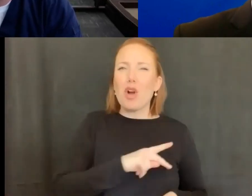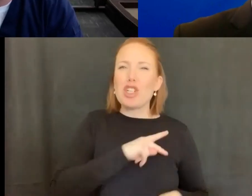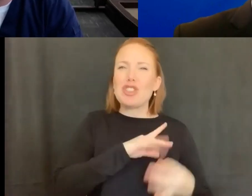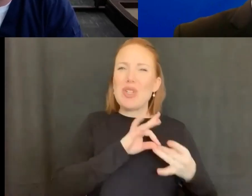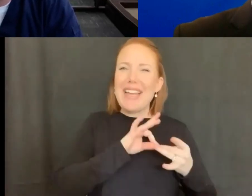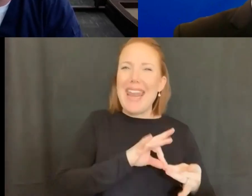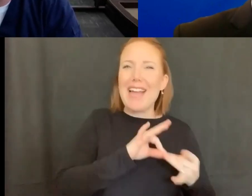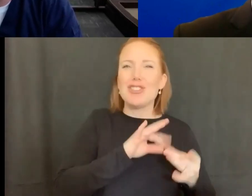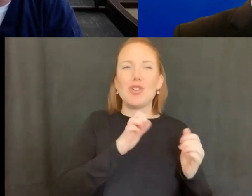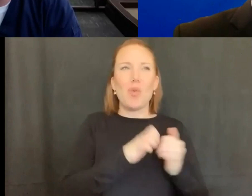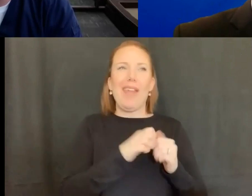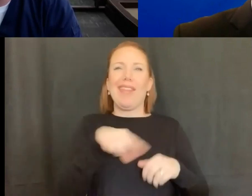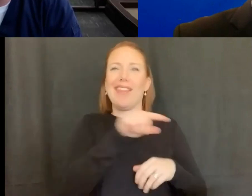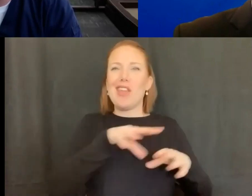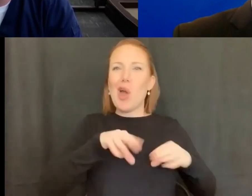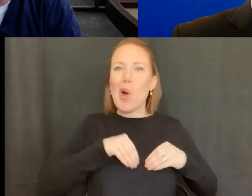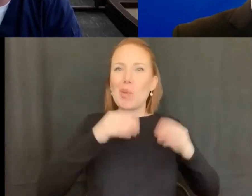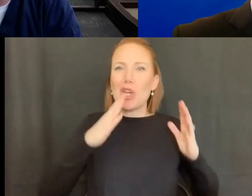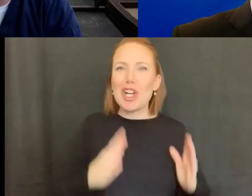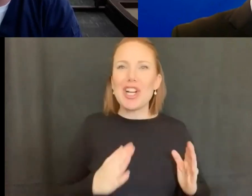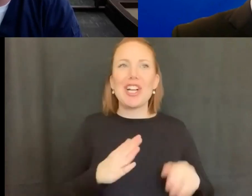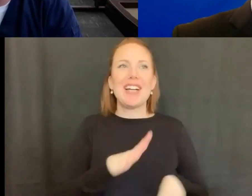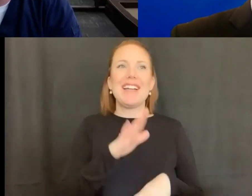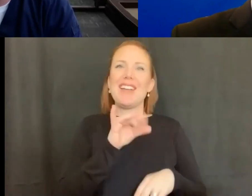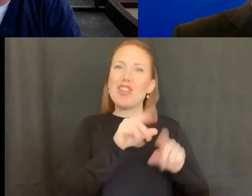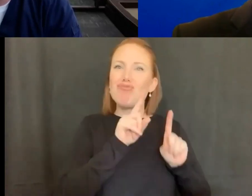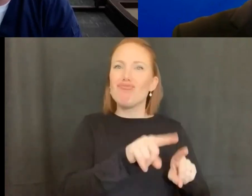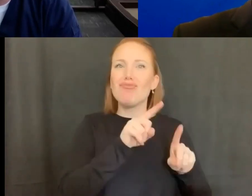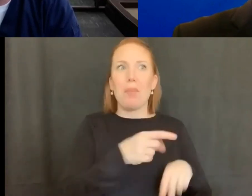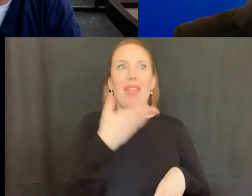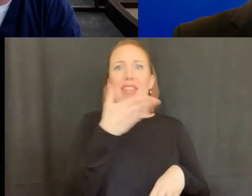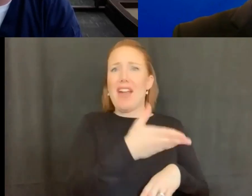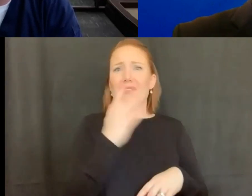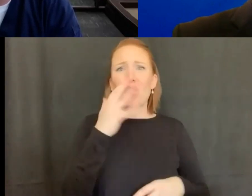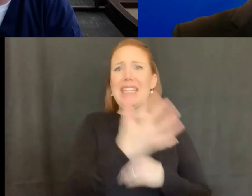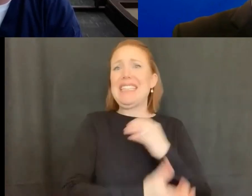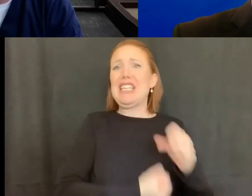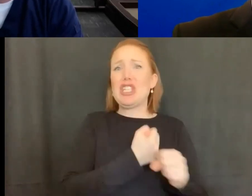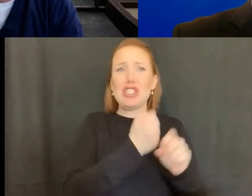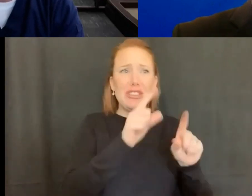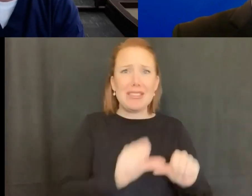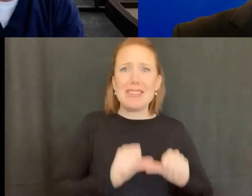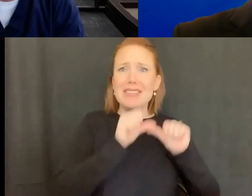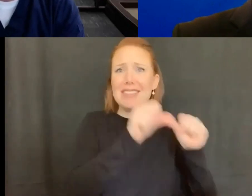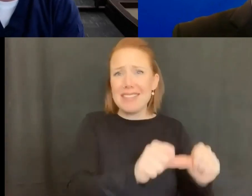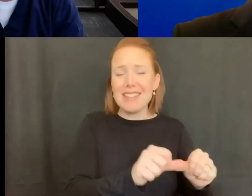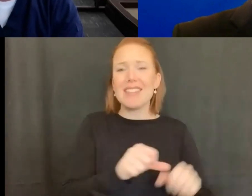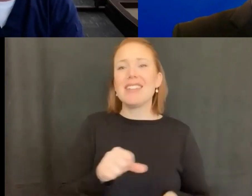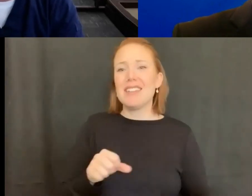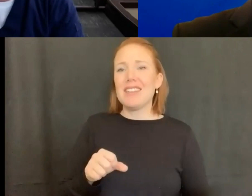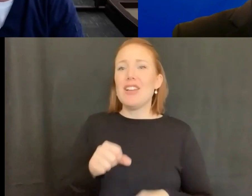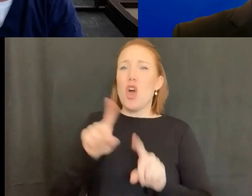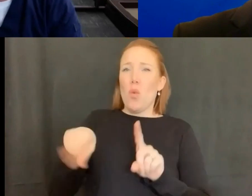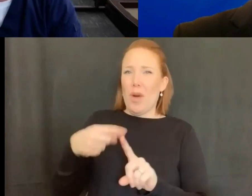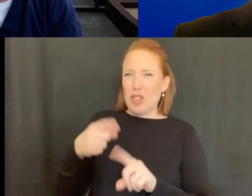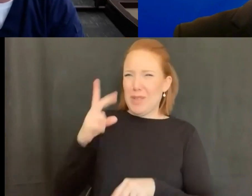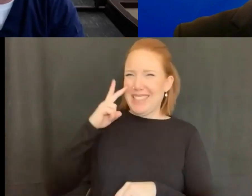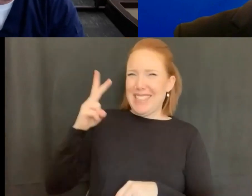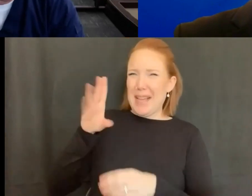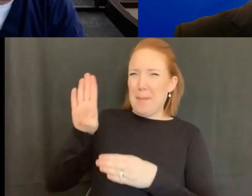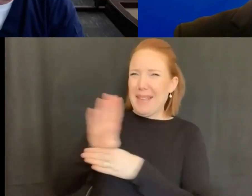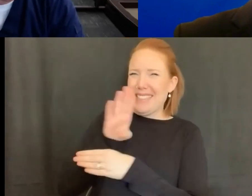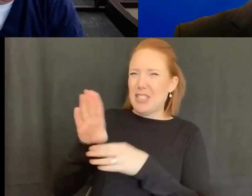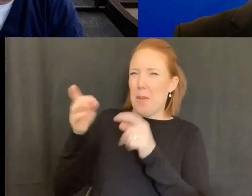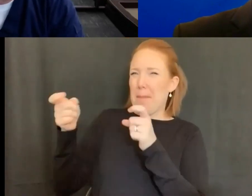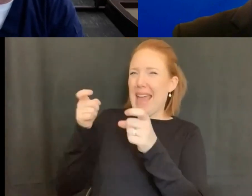the place and is going to be there for years and years and years. And when you look at the way businesses are managed from